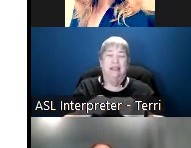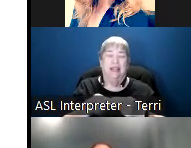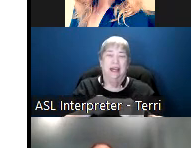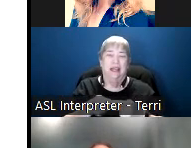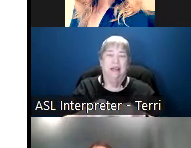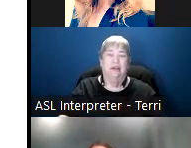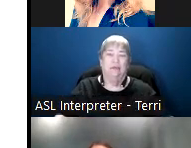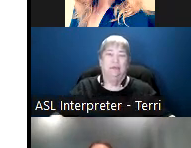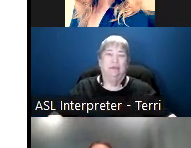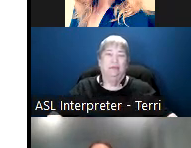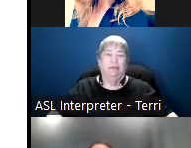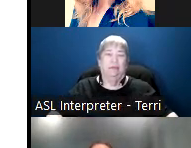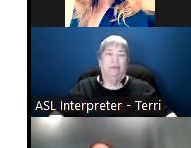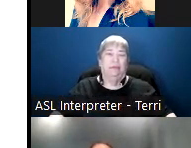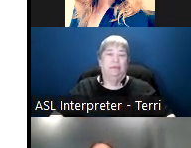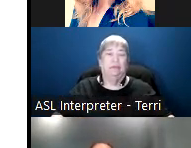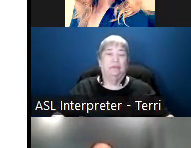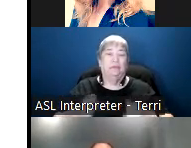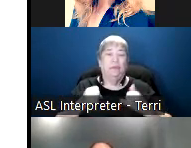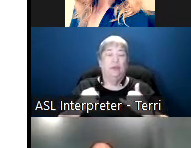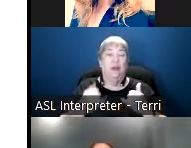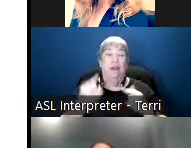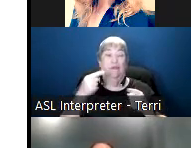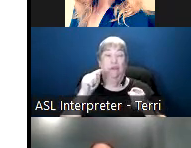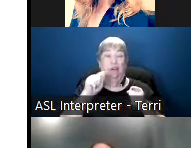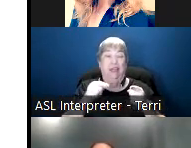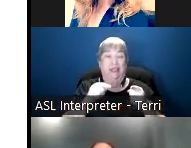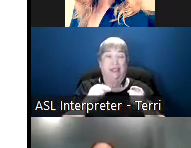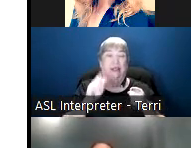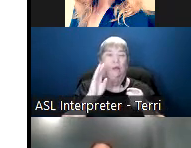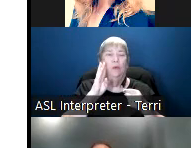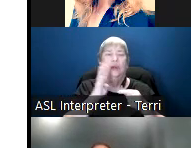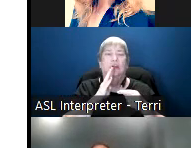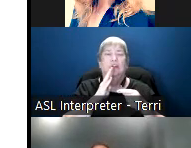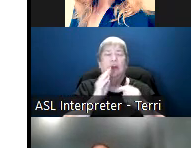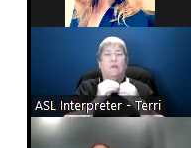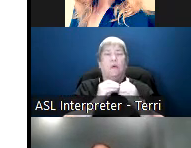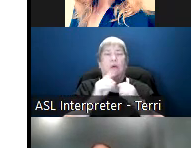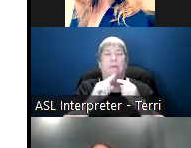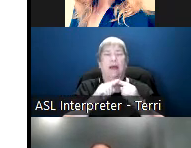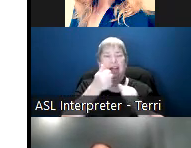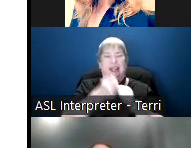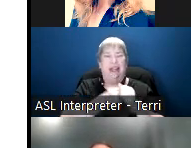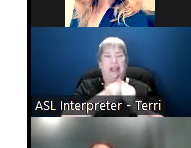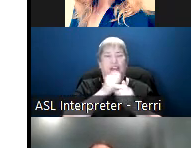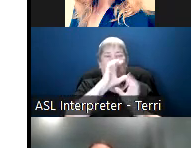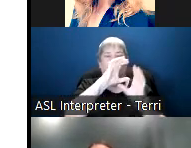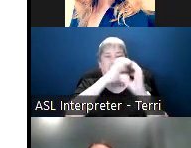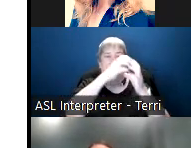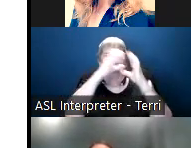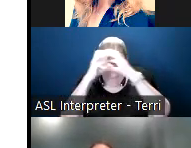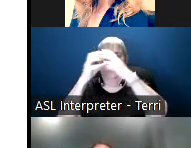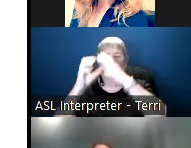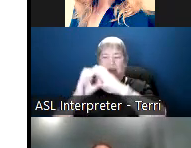All right, so for the remainder of the presentation, we're going to dive a little bit deeper into each of these categories of the